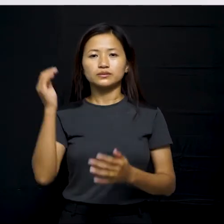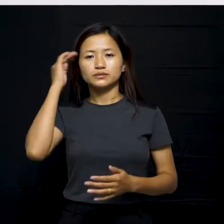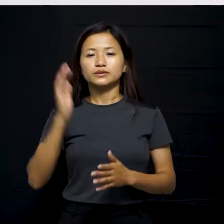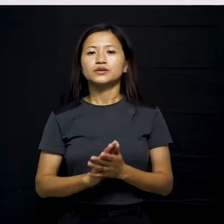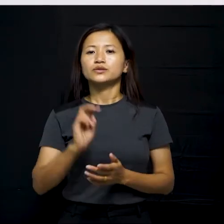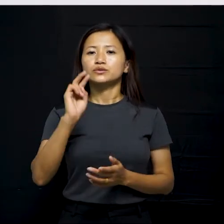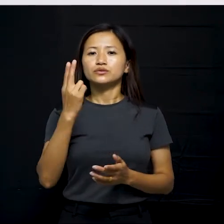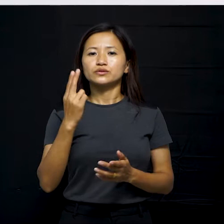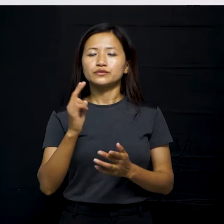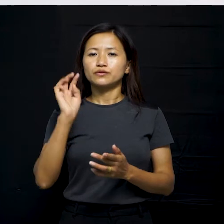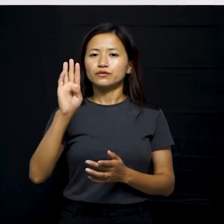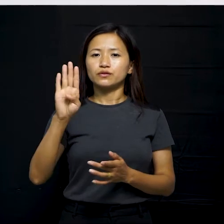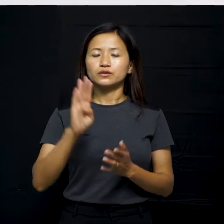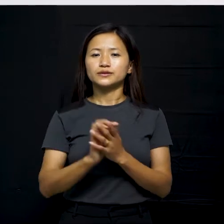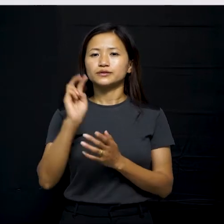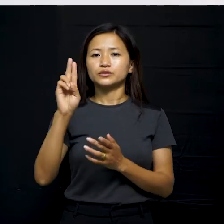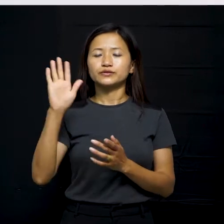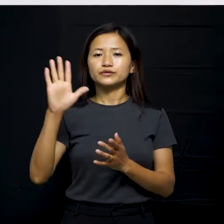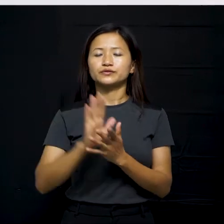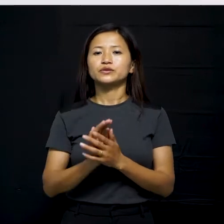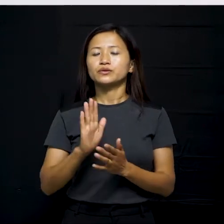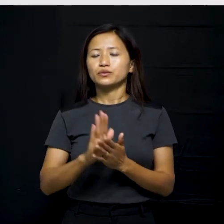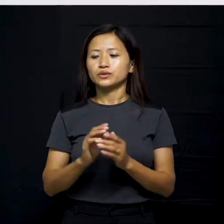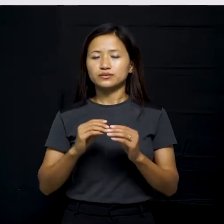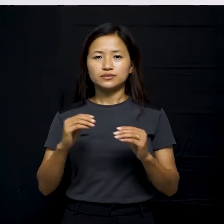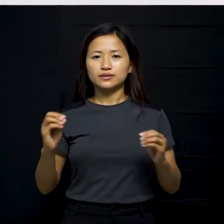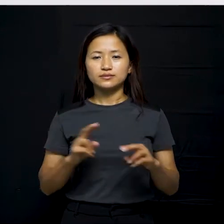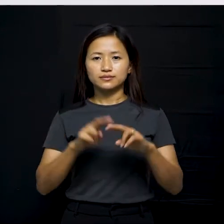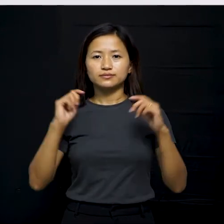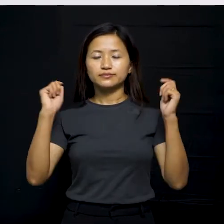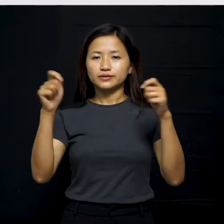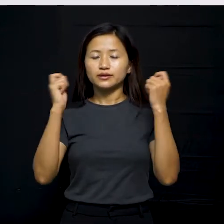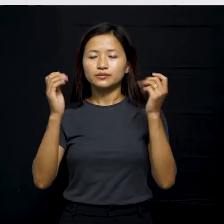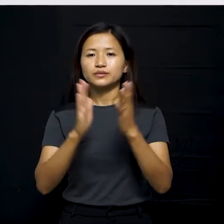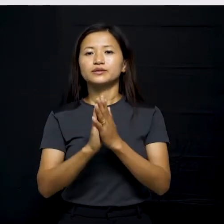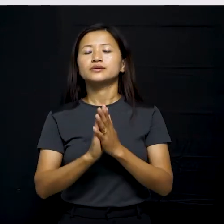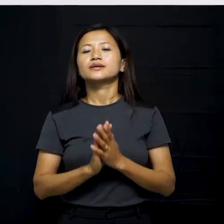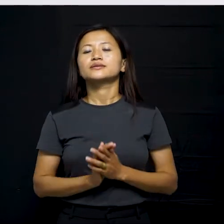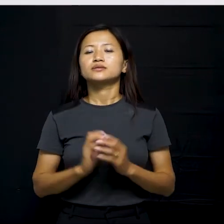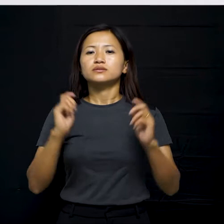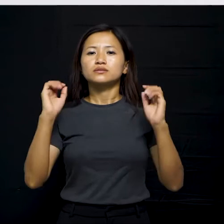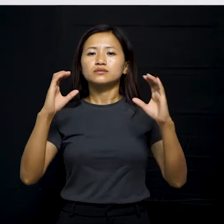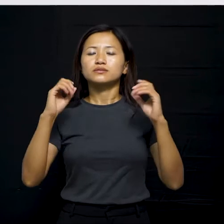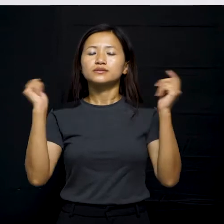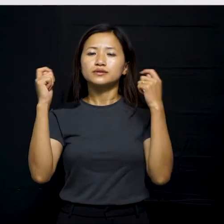and 25th of December, we celebrate the Christmas Eve, we celebrate the Christmas Day. So this day